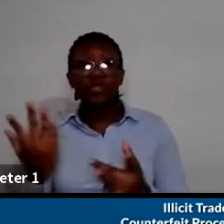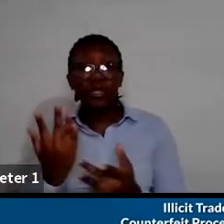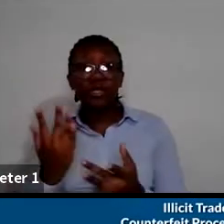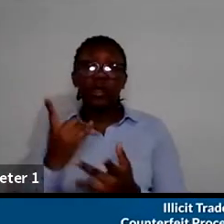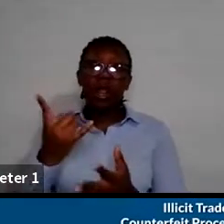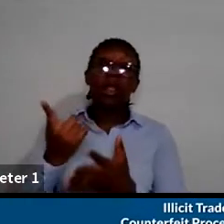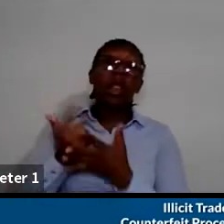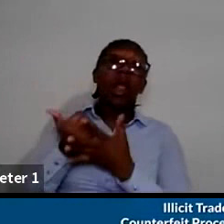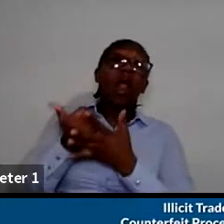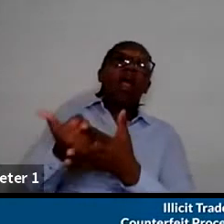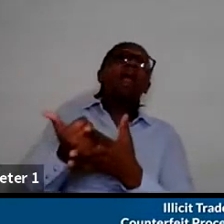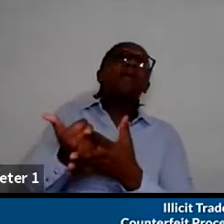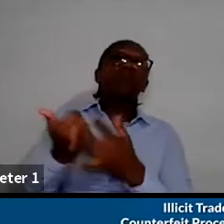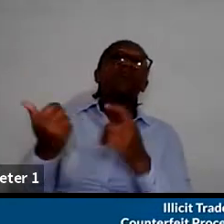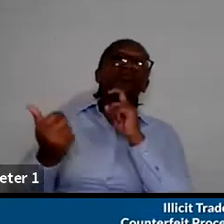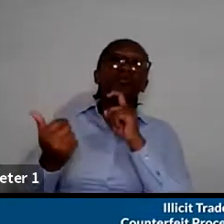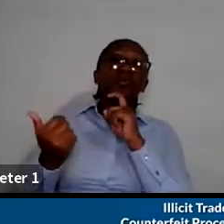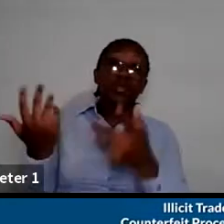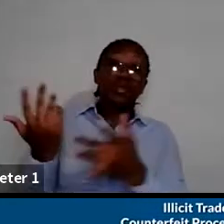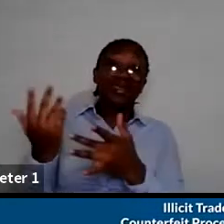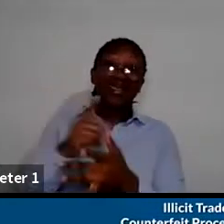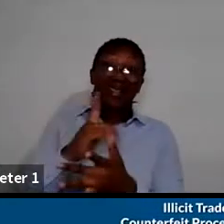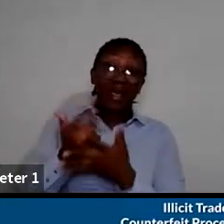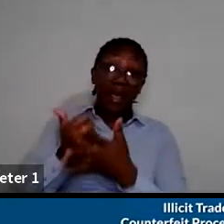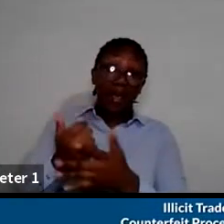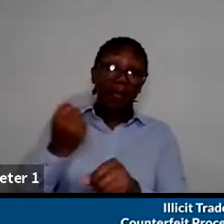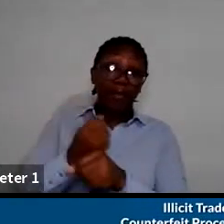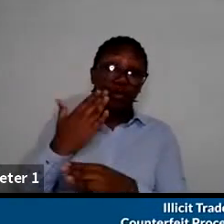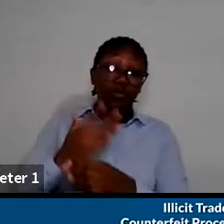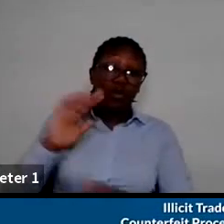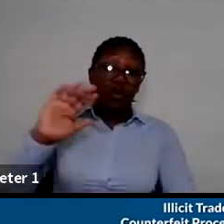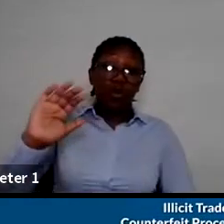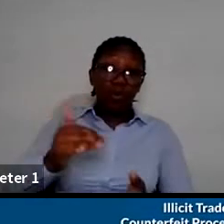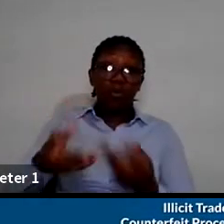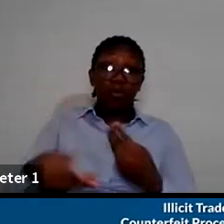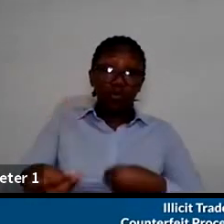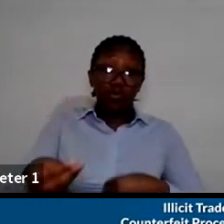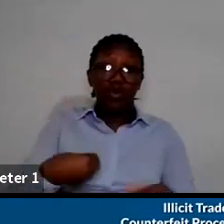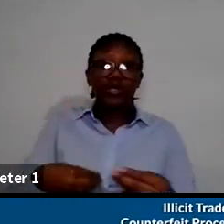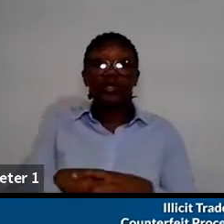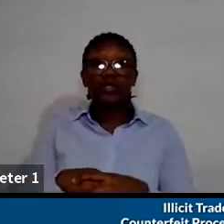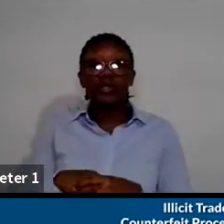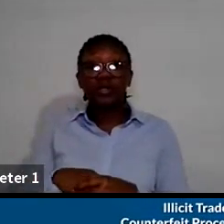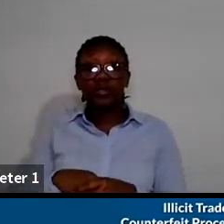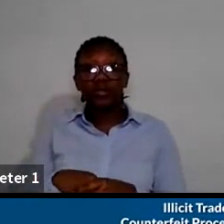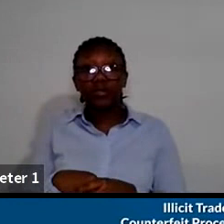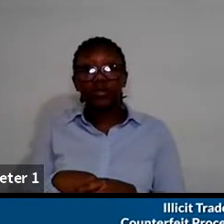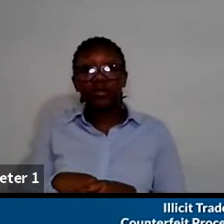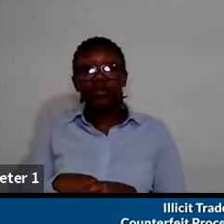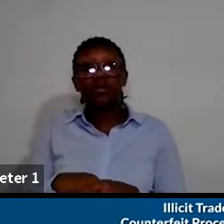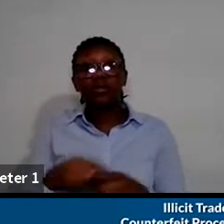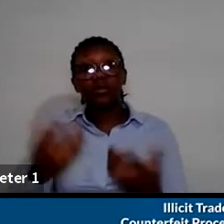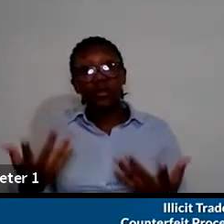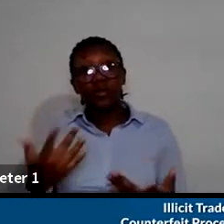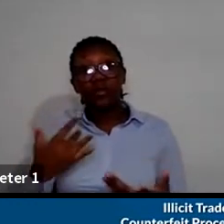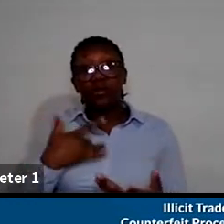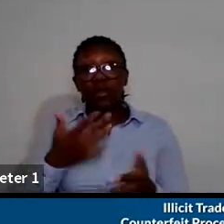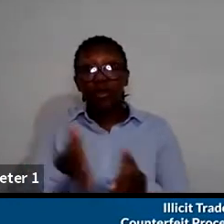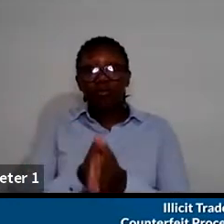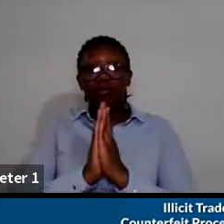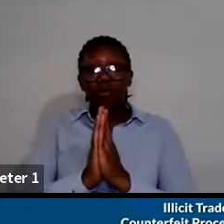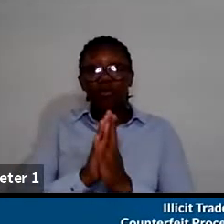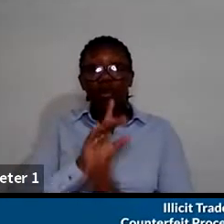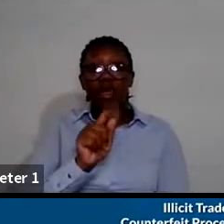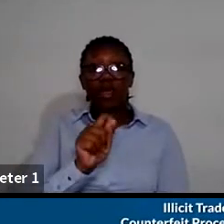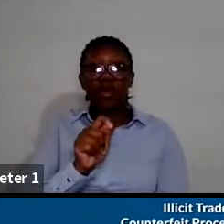combating, in countering illicit trade, I will ask Patricia Jones to